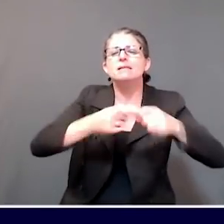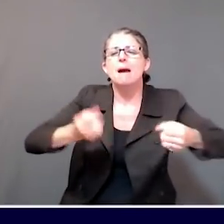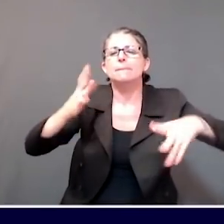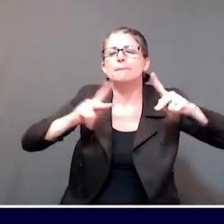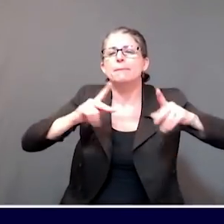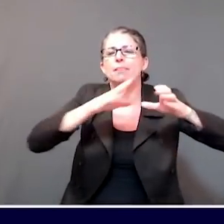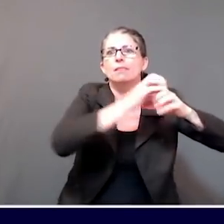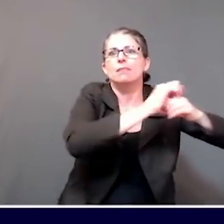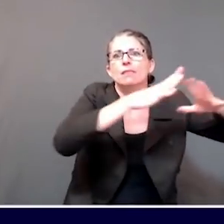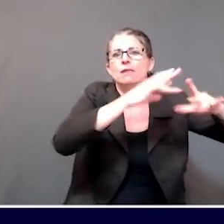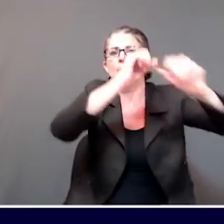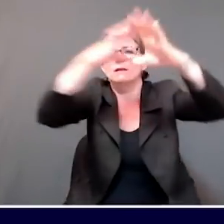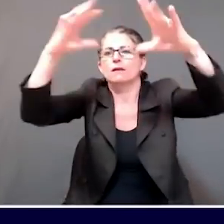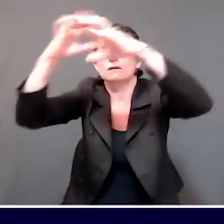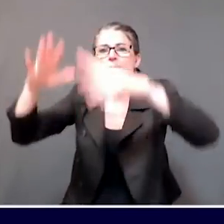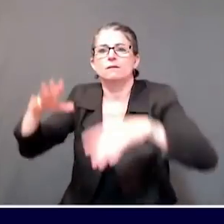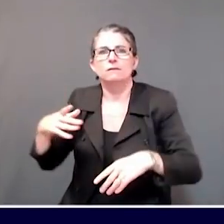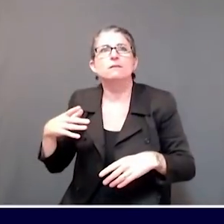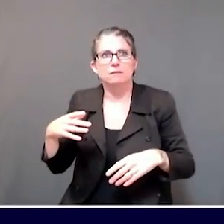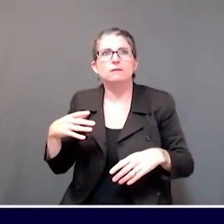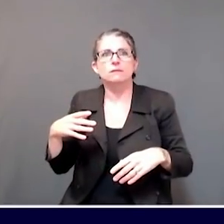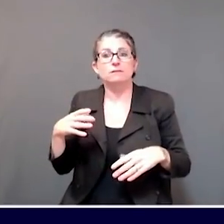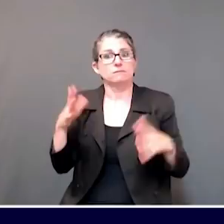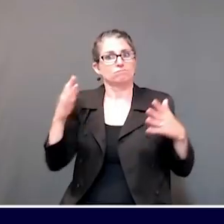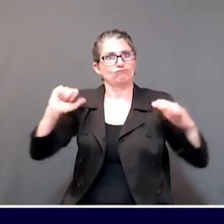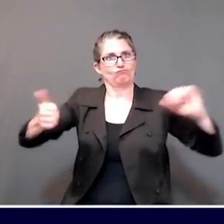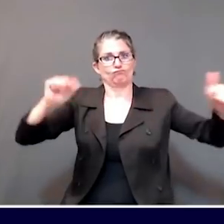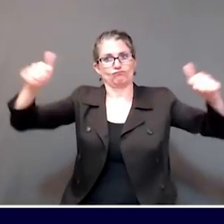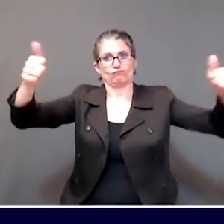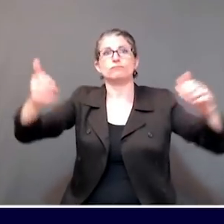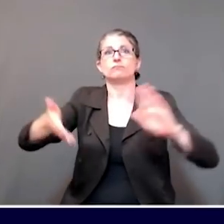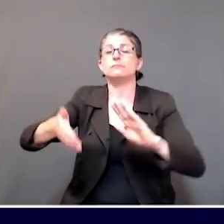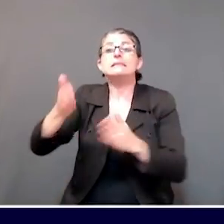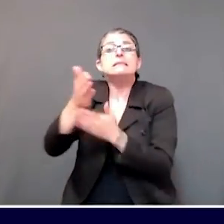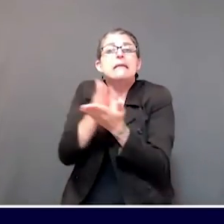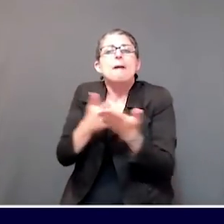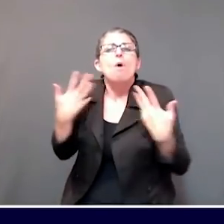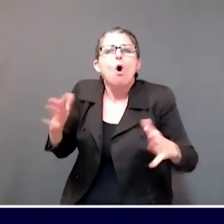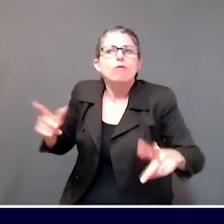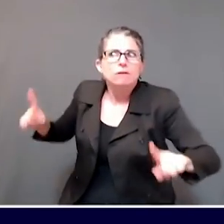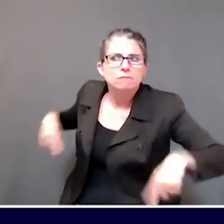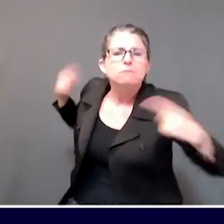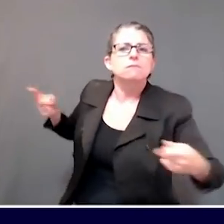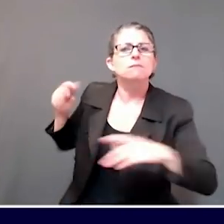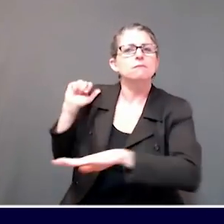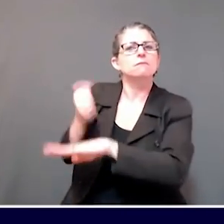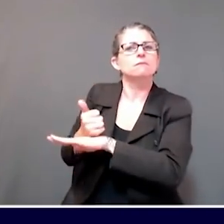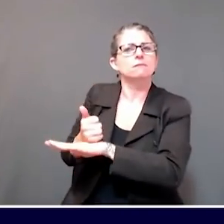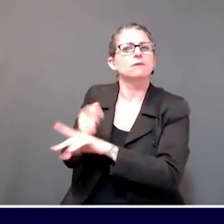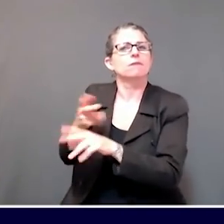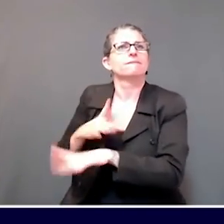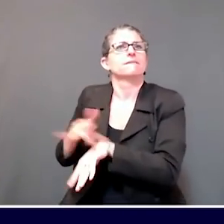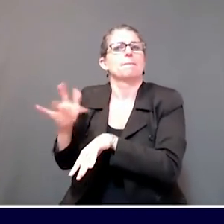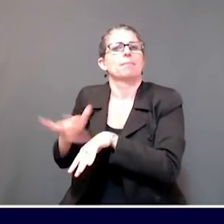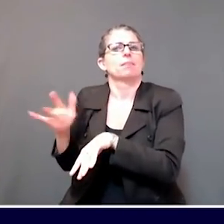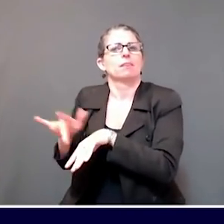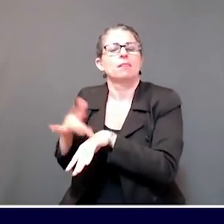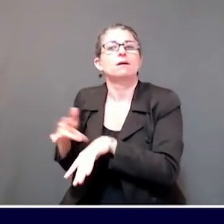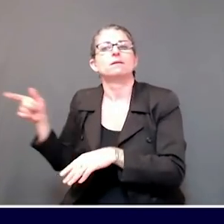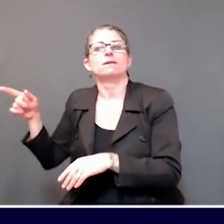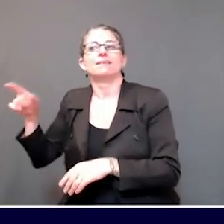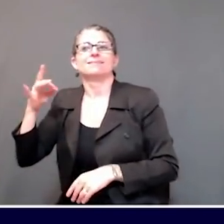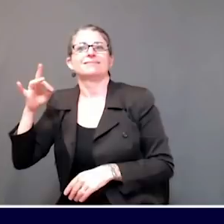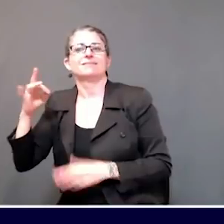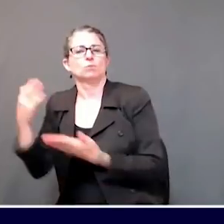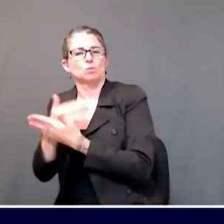while others will come online in the next 2 weeks. These 18 drive-through, drive-up, and mobile sites will